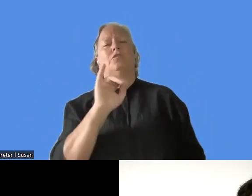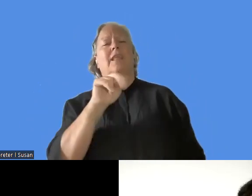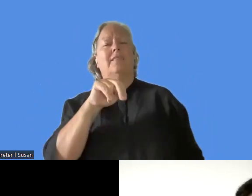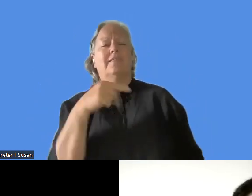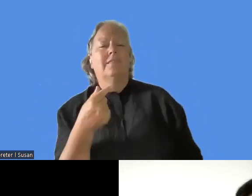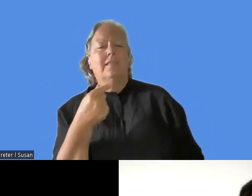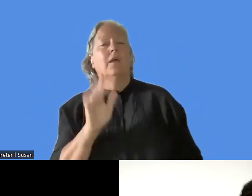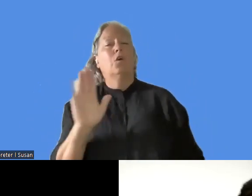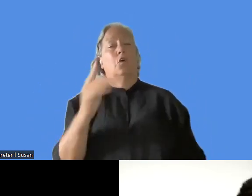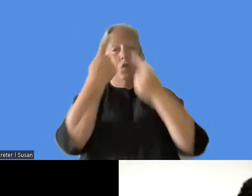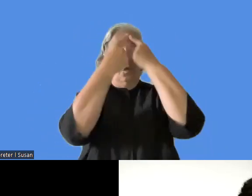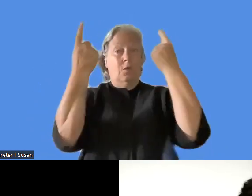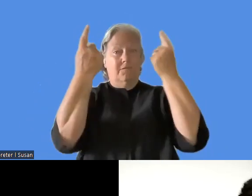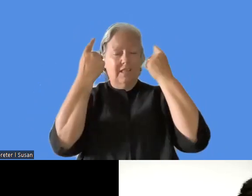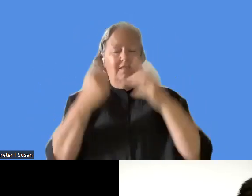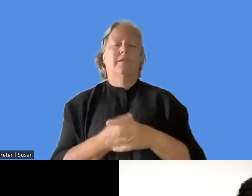he sends his